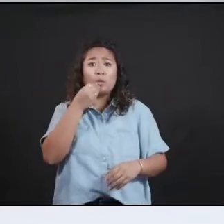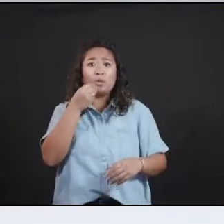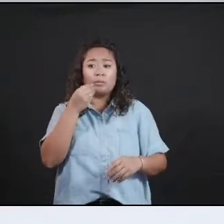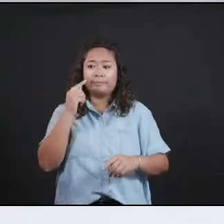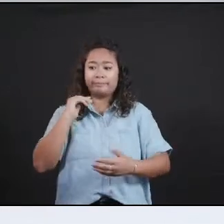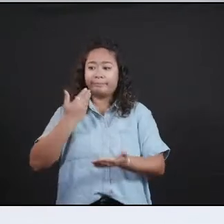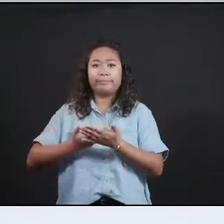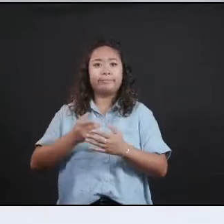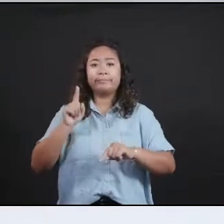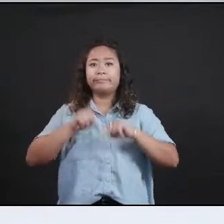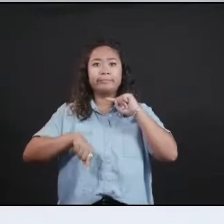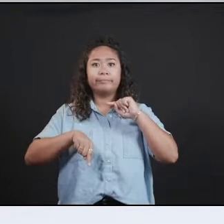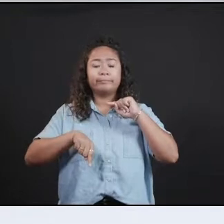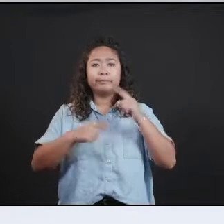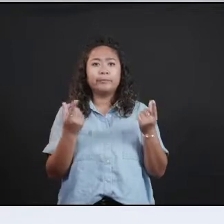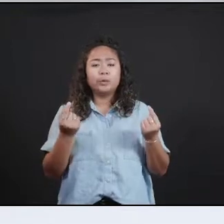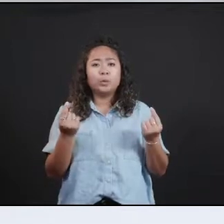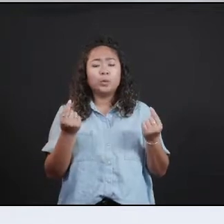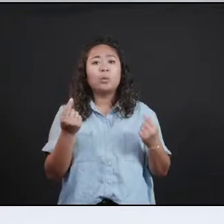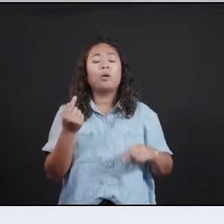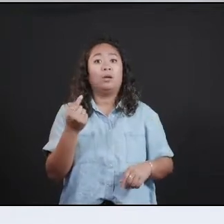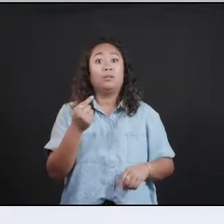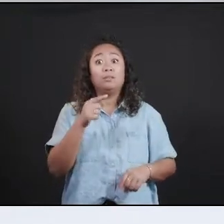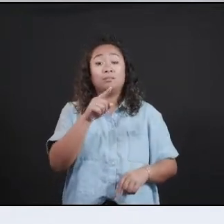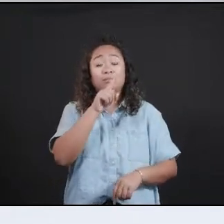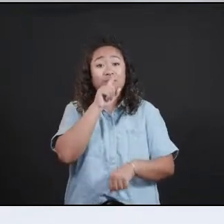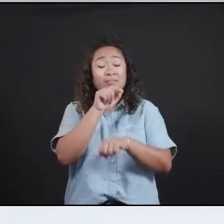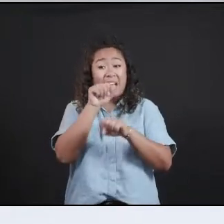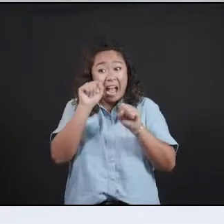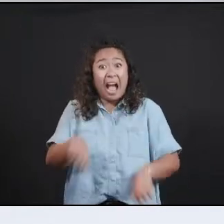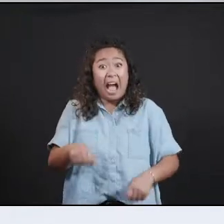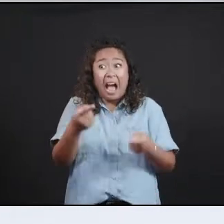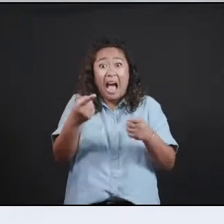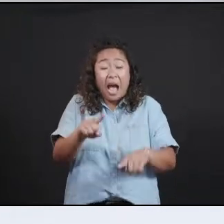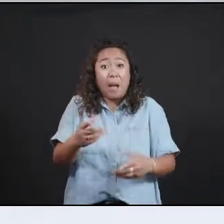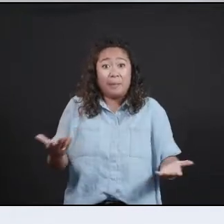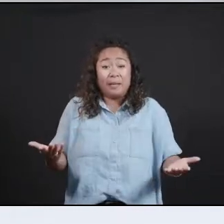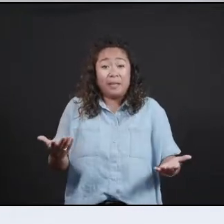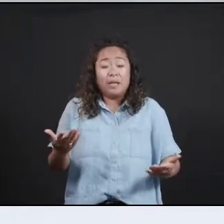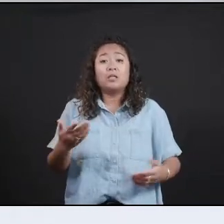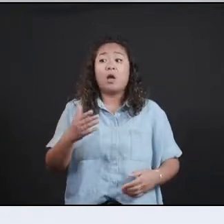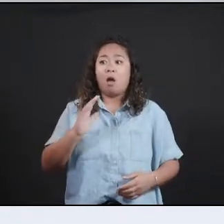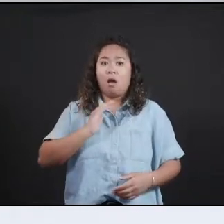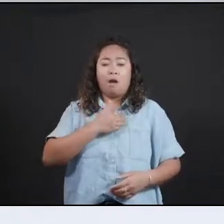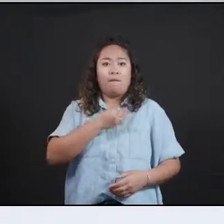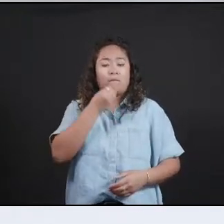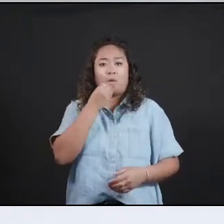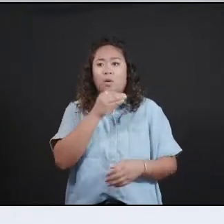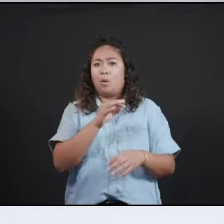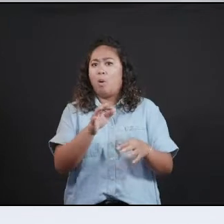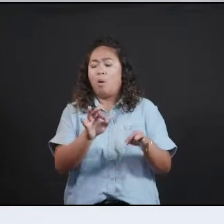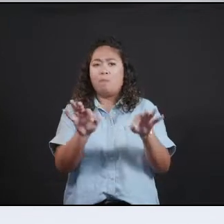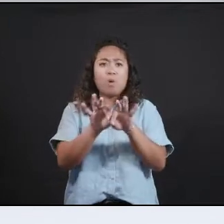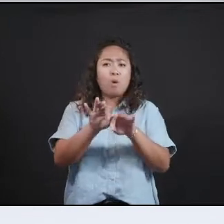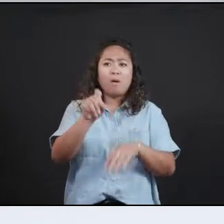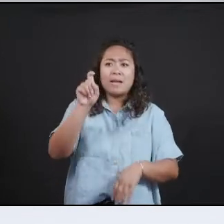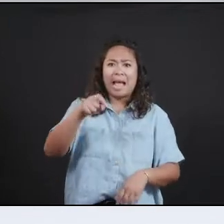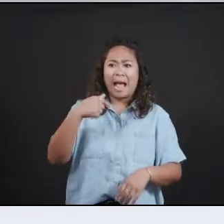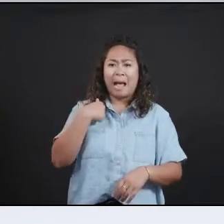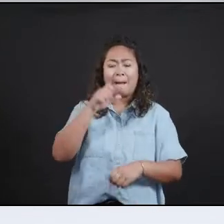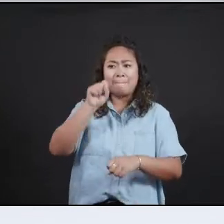for economic resurgence after this crisis subsides. In a recent meeting with the governor, I discussed